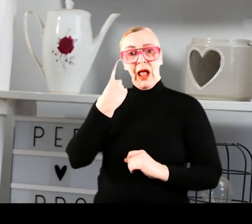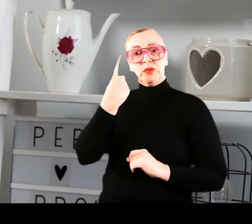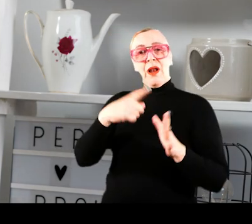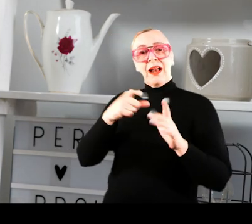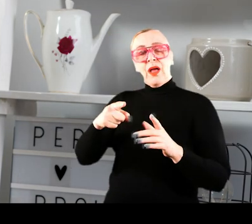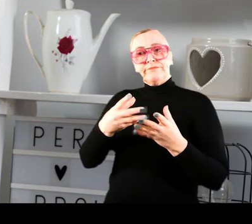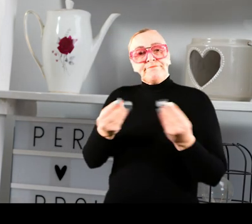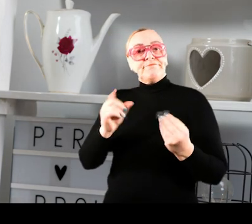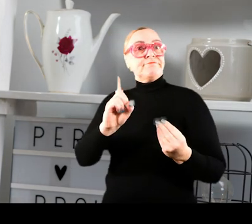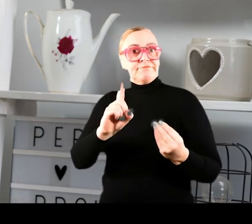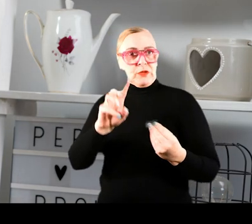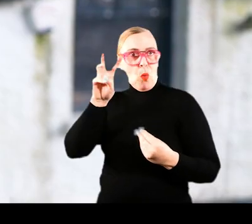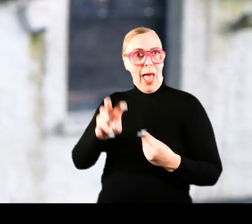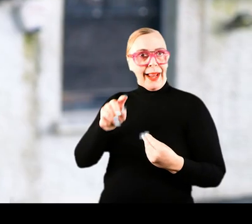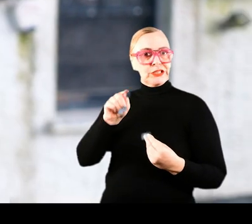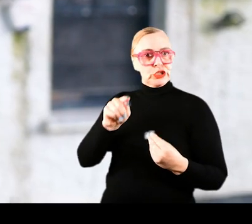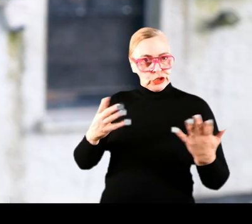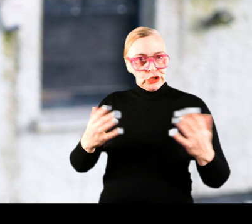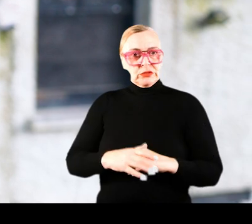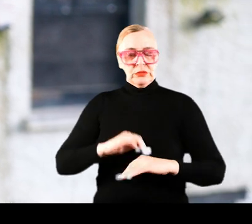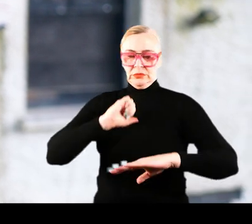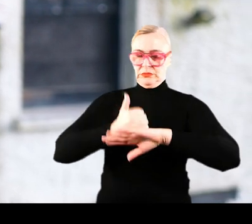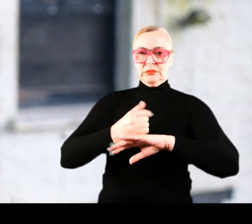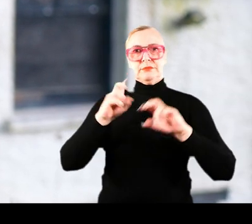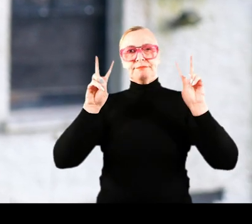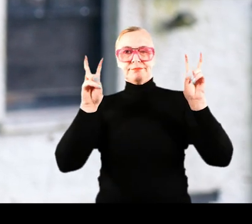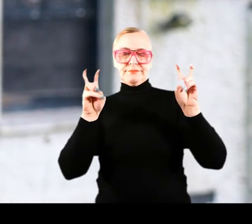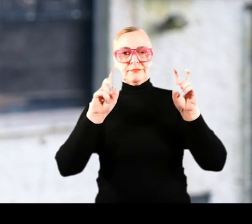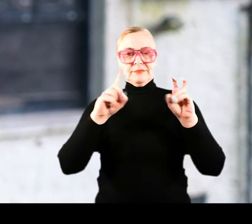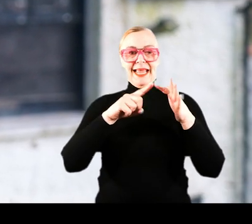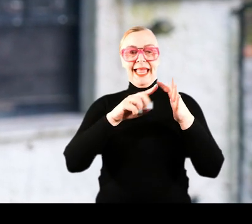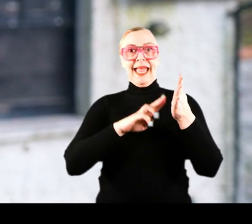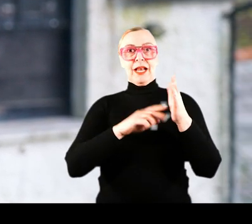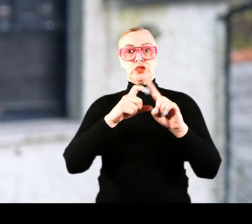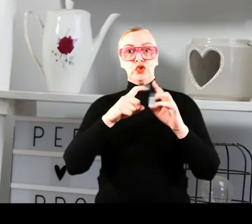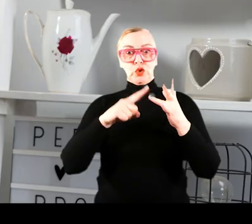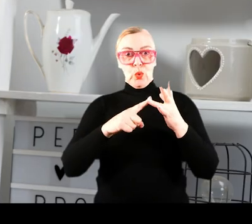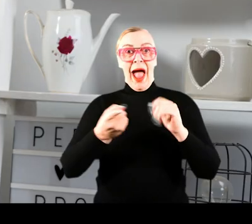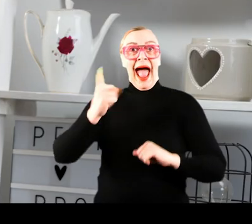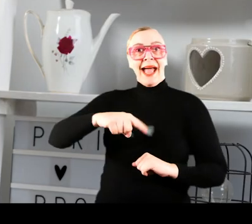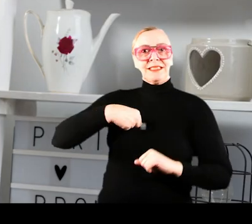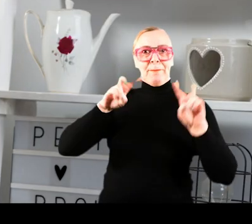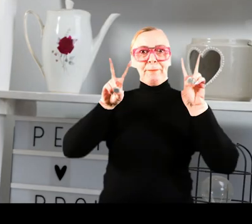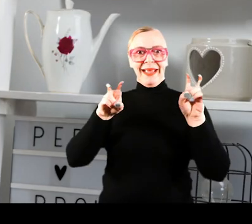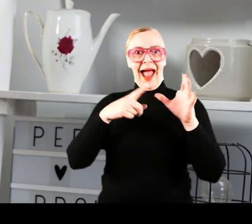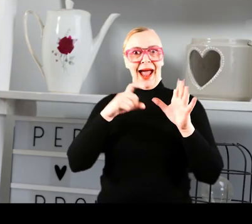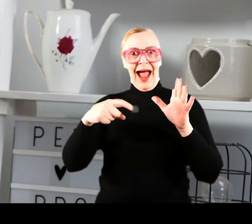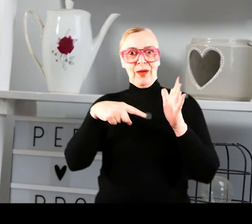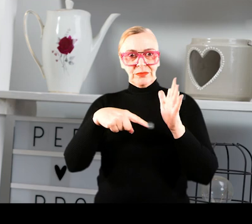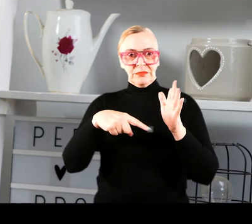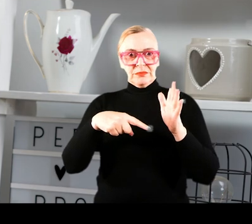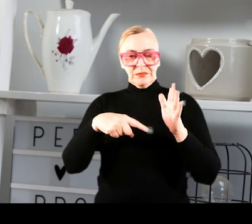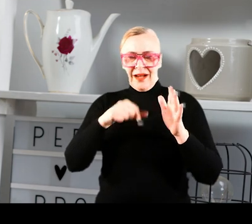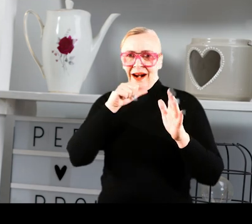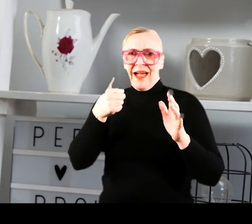there wasn't an account that was available in Welsh. So I set up a page called Endo Ar Ni. We built up a really nice little community